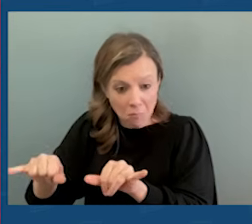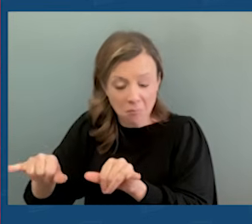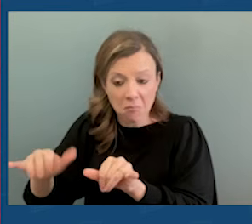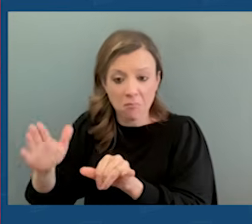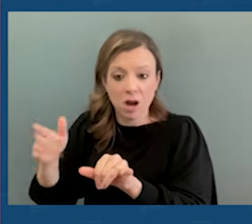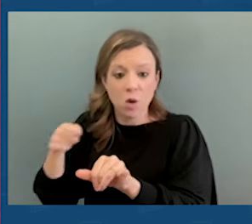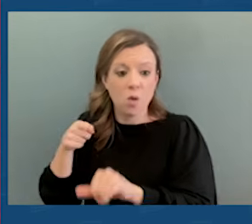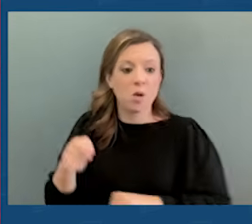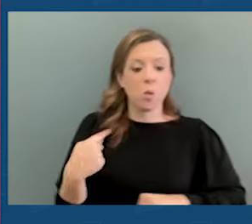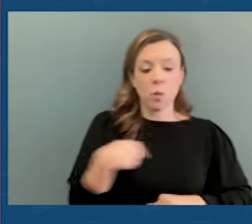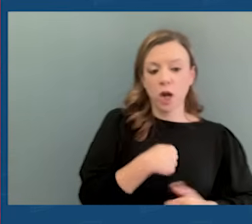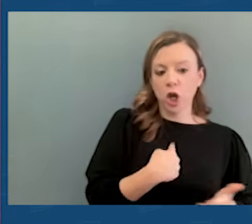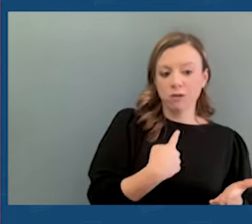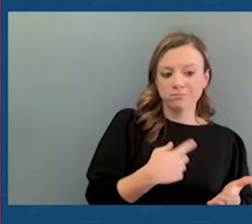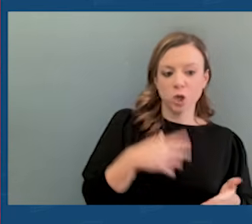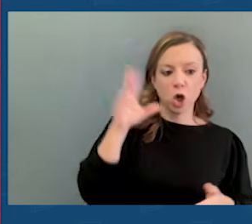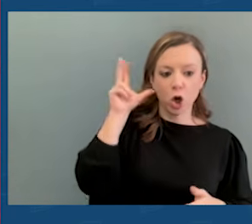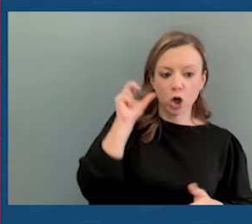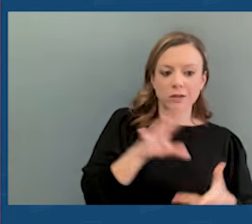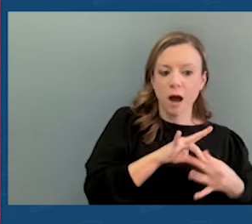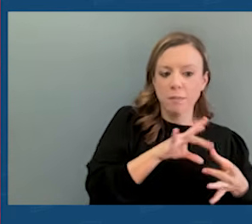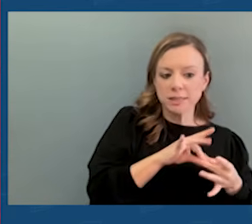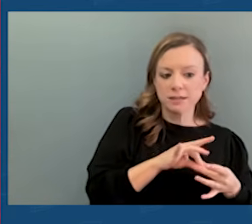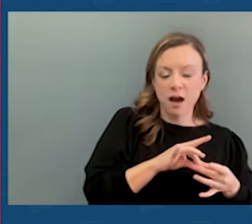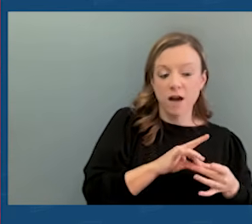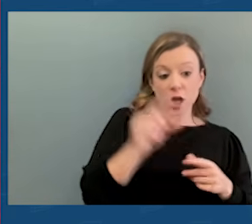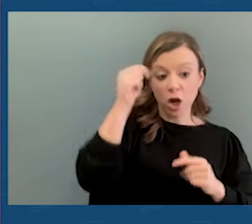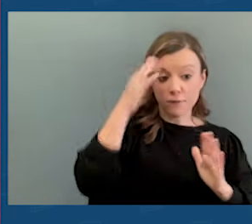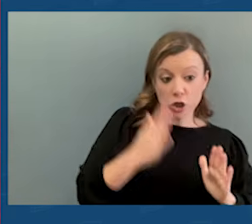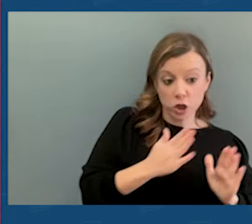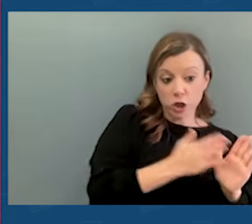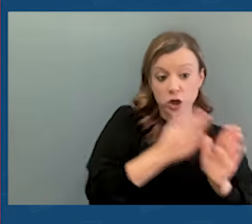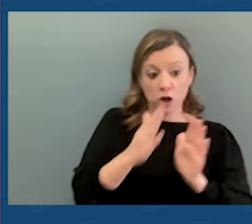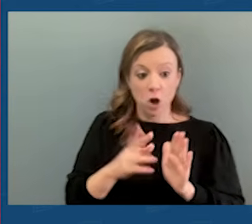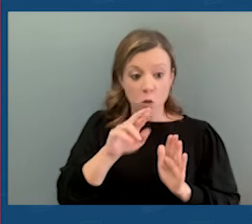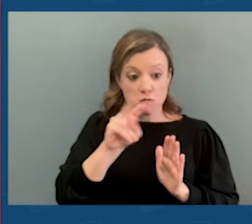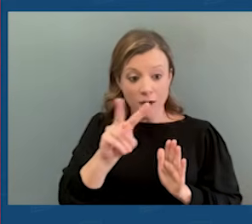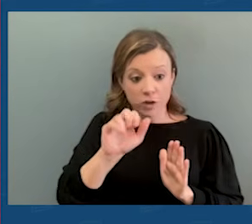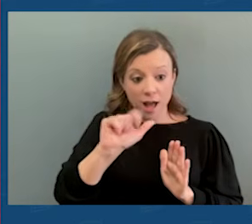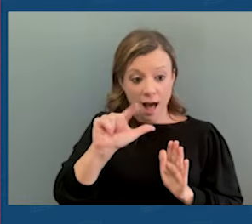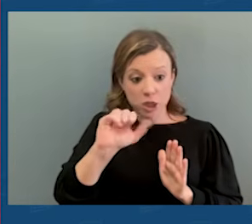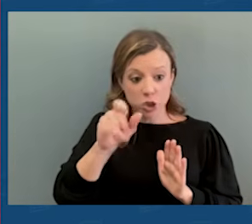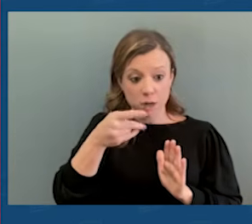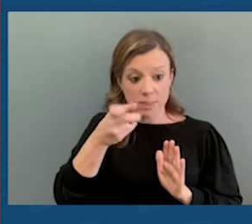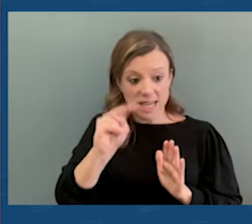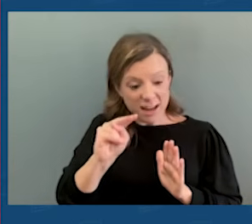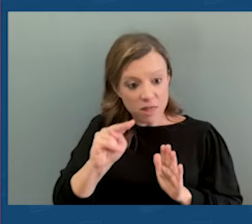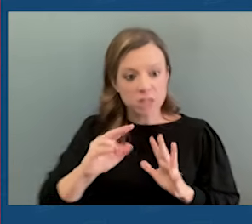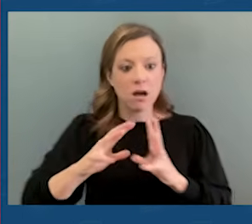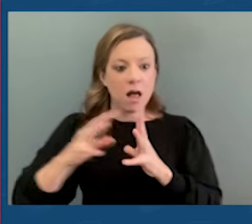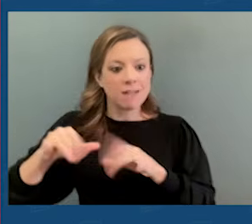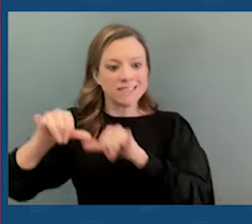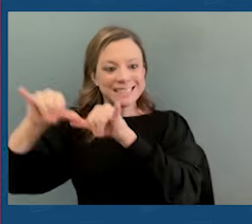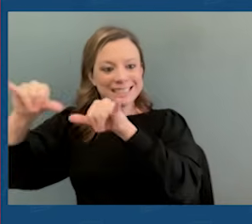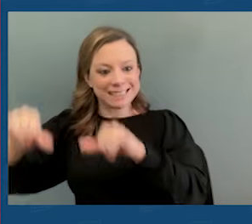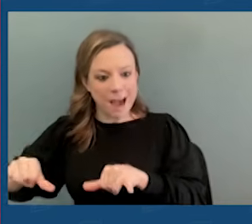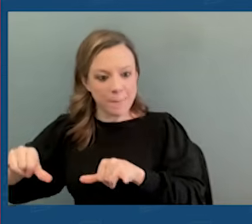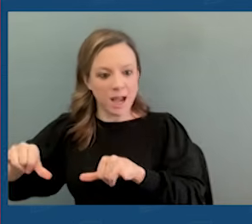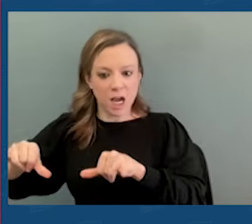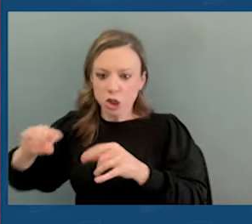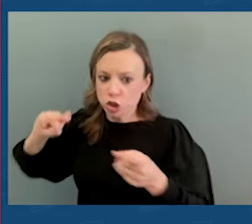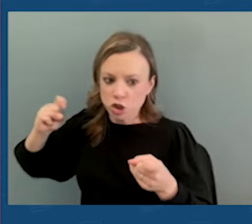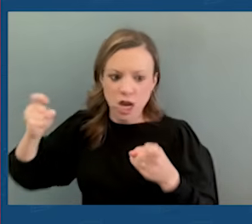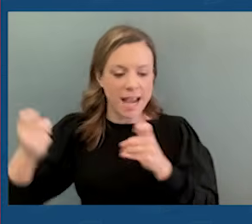great Reverend Al Sharpton and the majority leader speak out, these are structural things that have affected us and have put